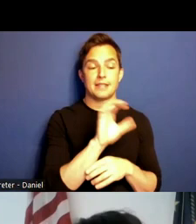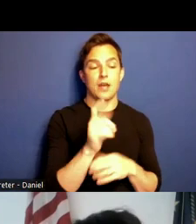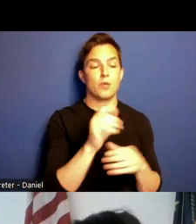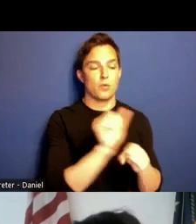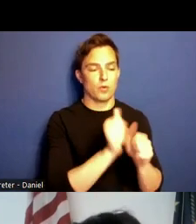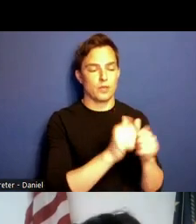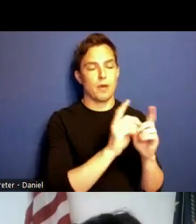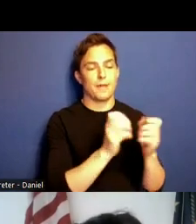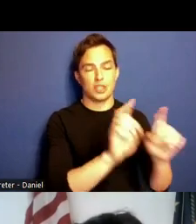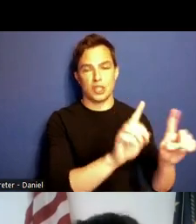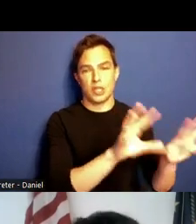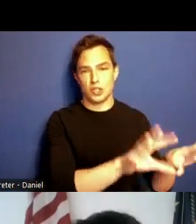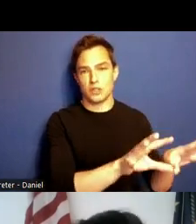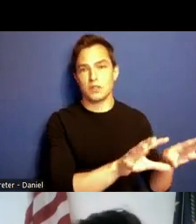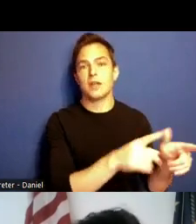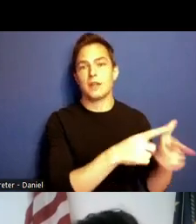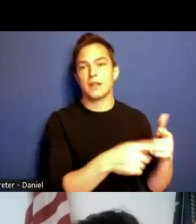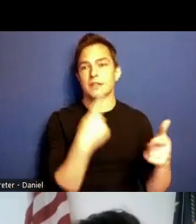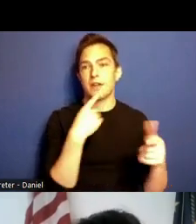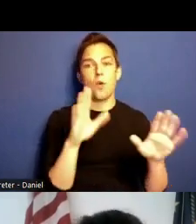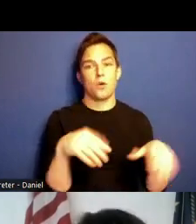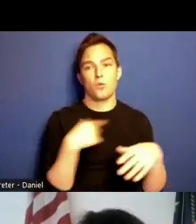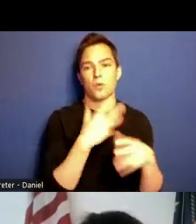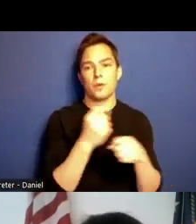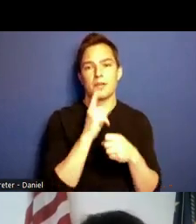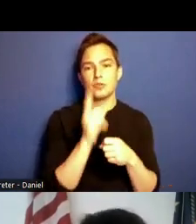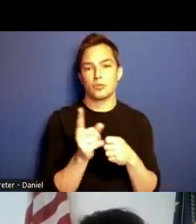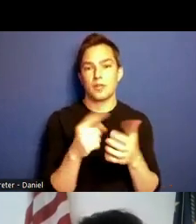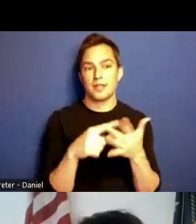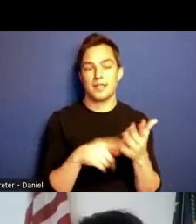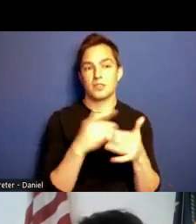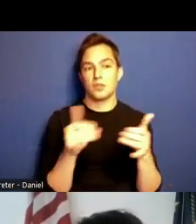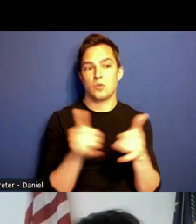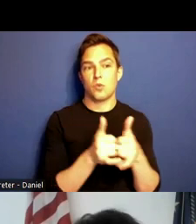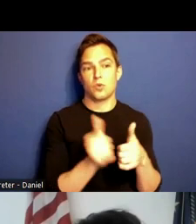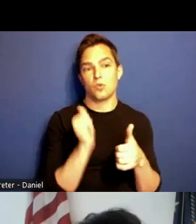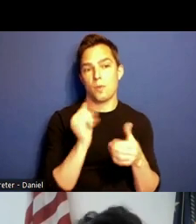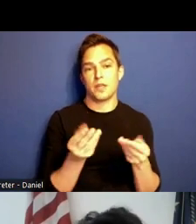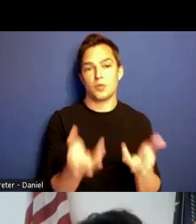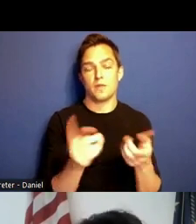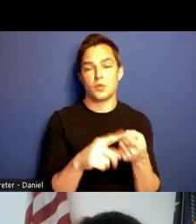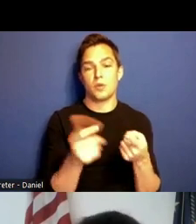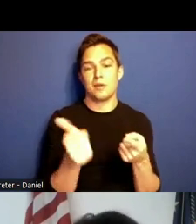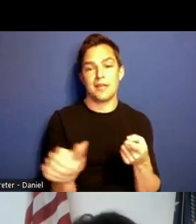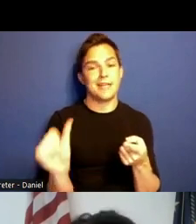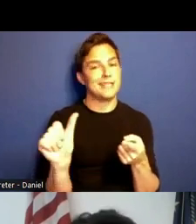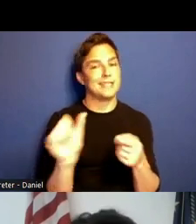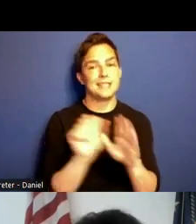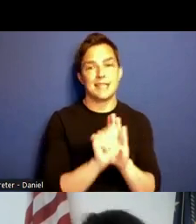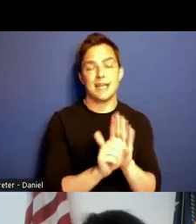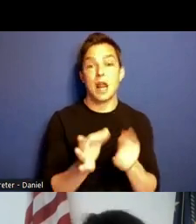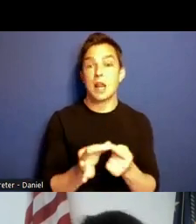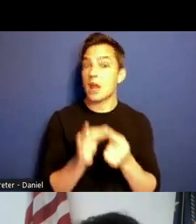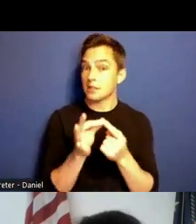of Ed and said, we want to make sure that these awards won't be granted to any state